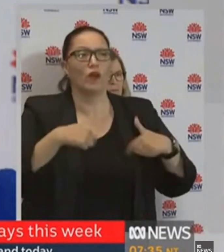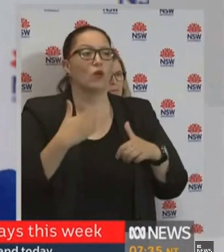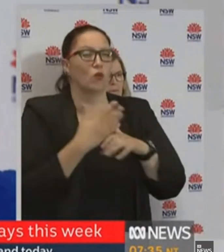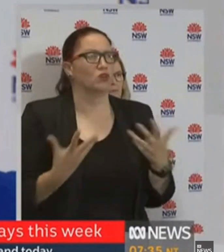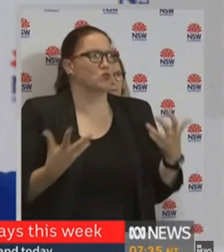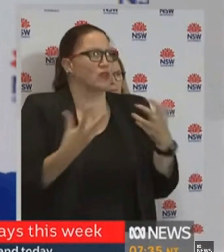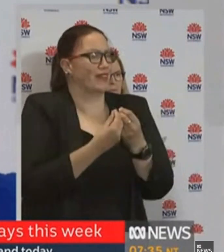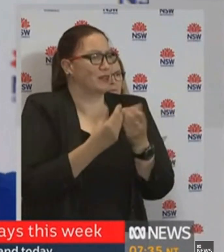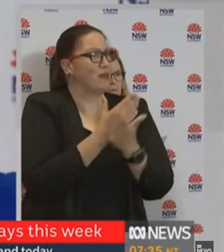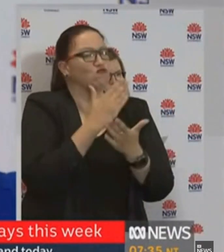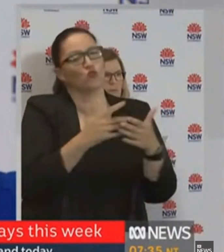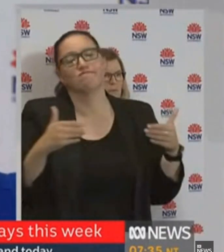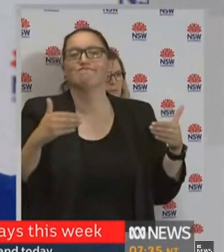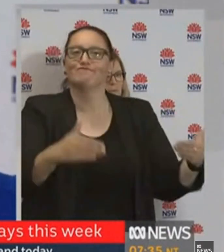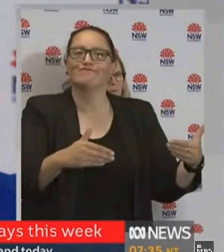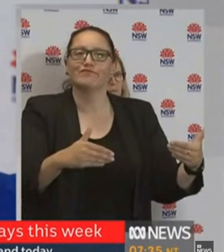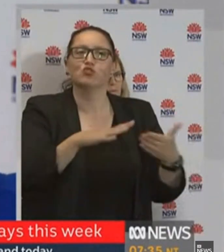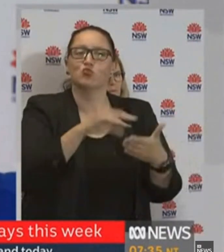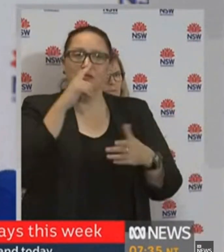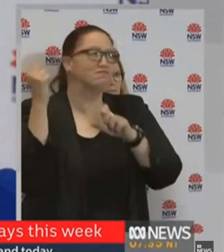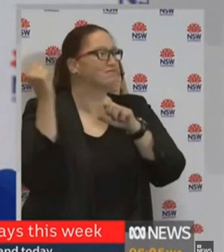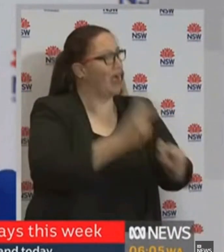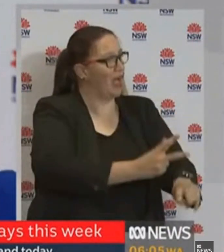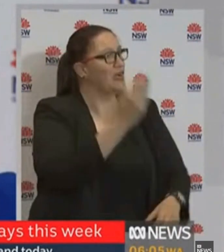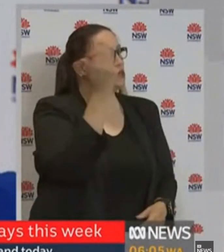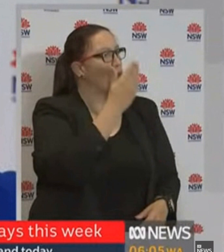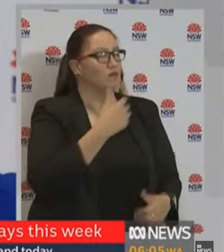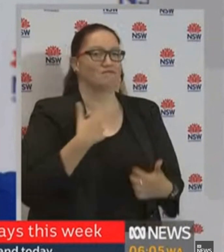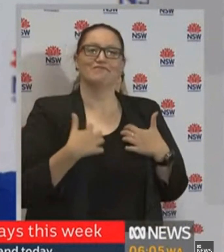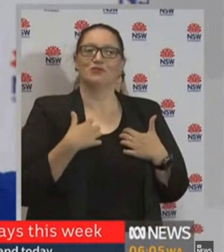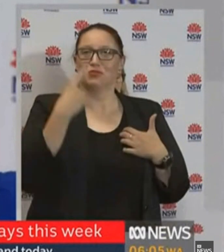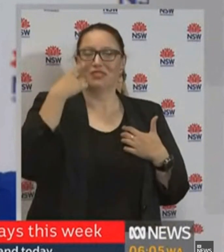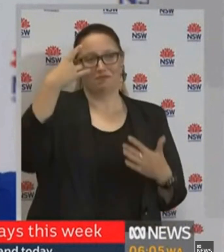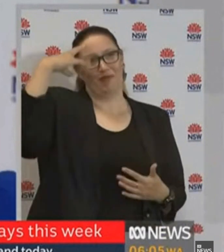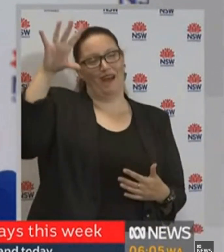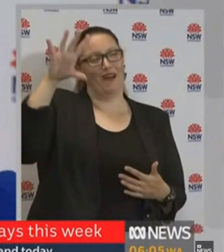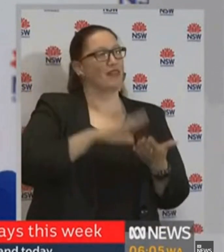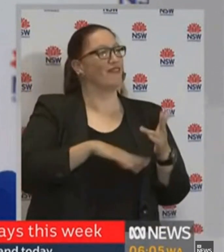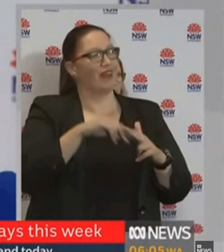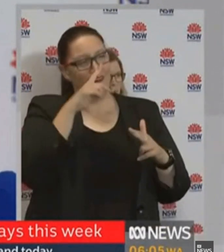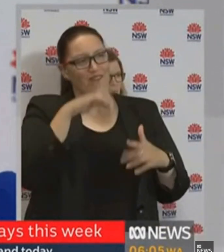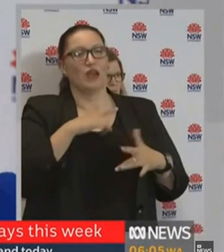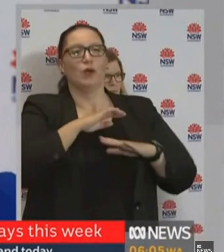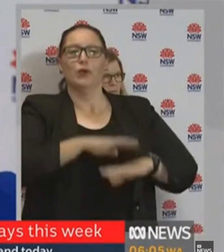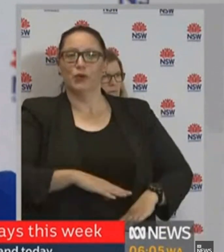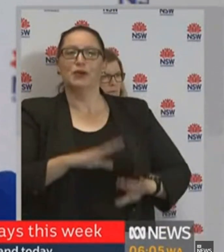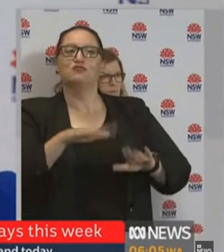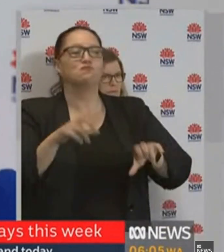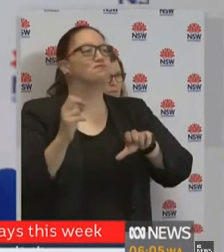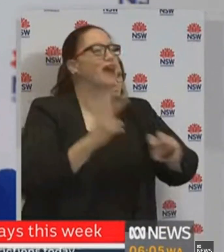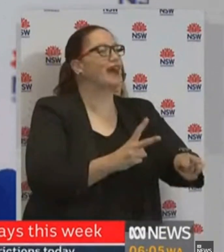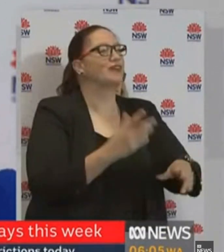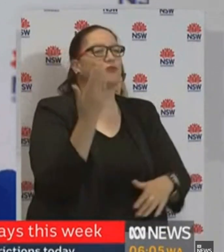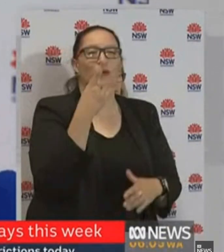see that relief for parents and students is around the corner, and I want to thank everybody involved in the process for their absolute